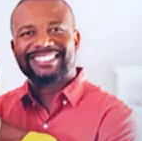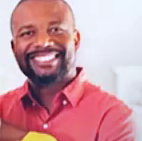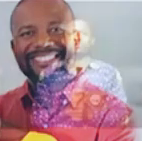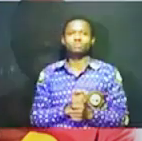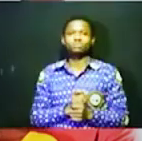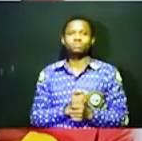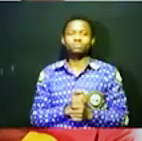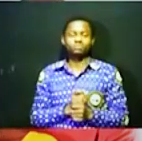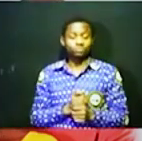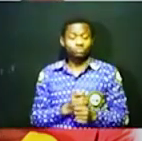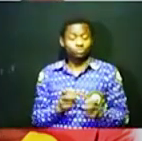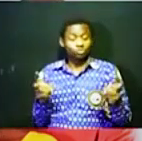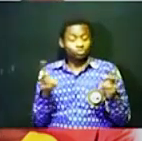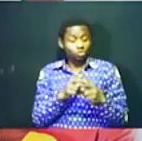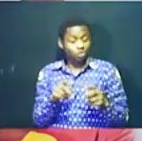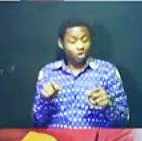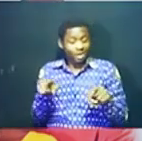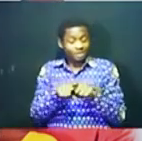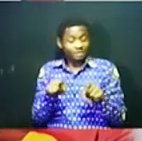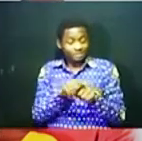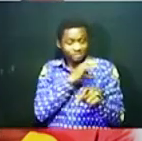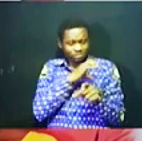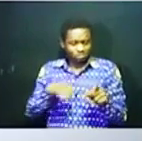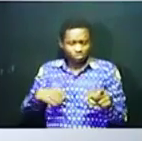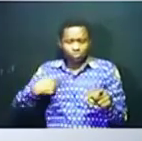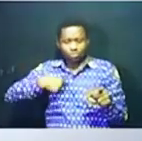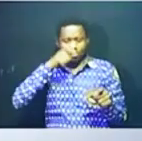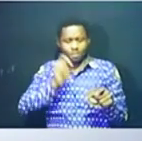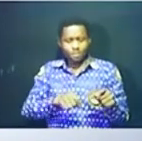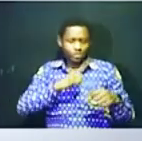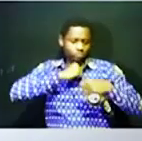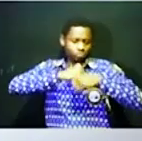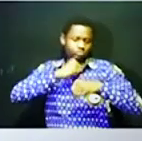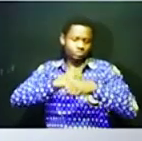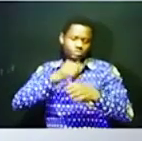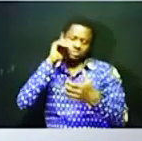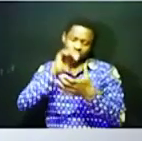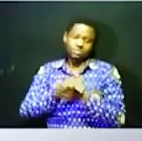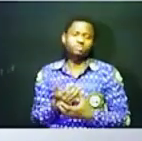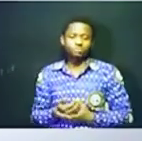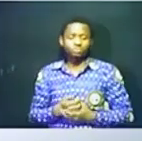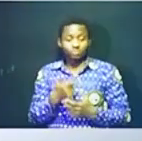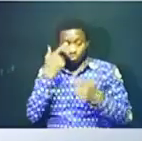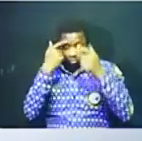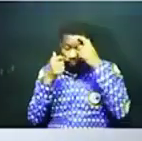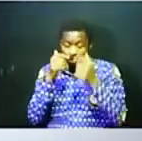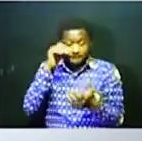We then, as Christians, should protect the institution of marriage. Our